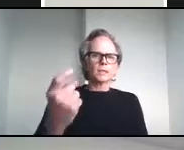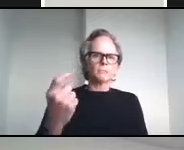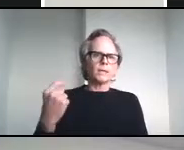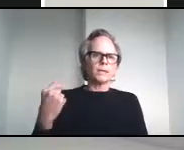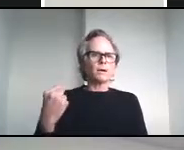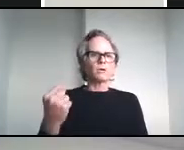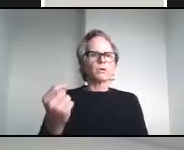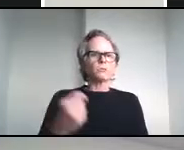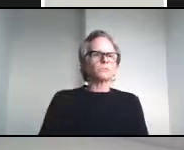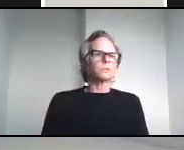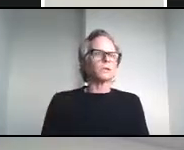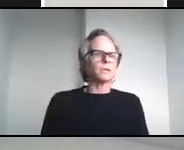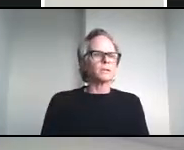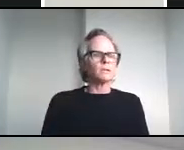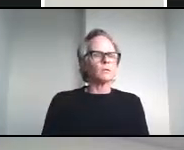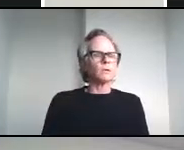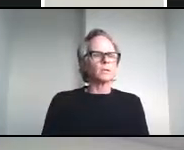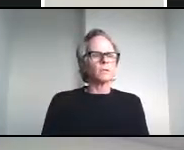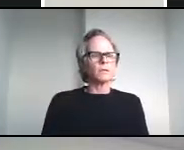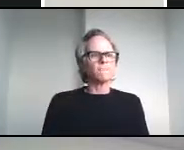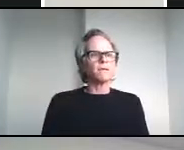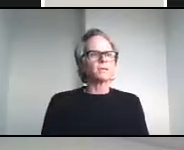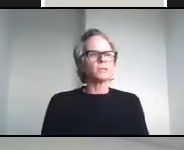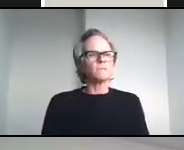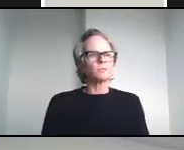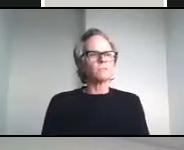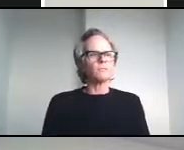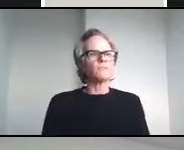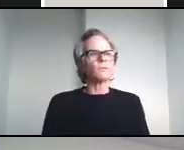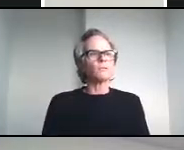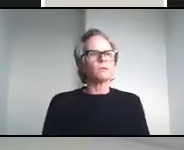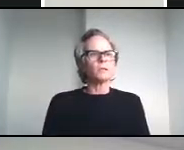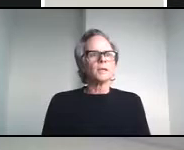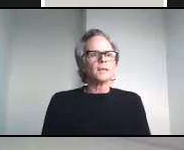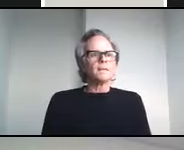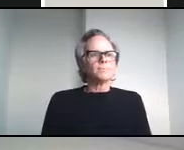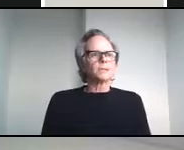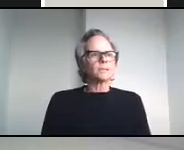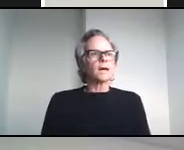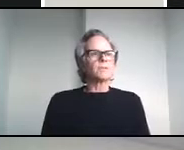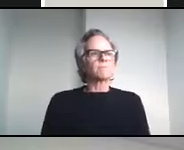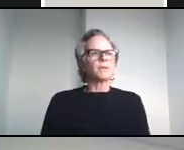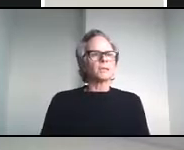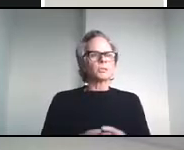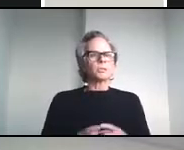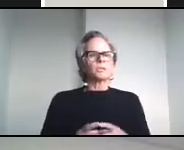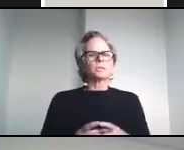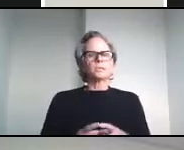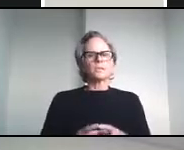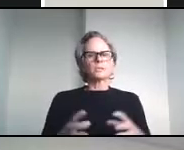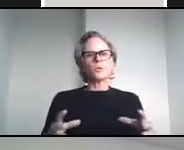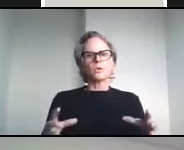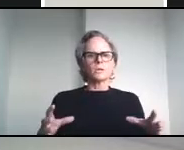nice reading alcoves that I think we want to take great advantage of as we move forward. At the top of the page